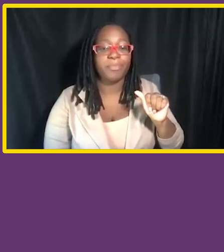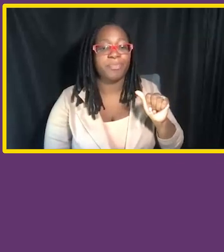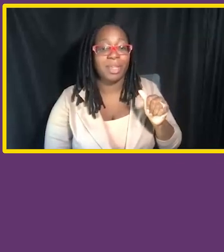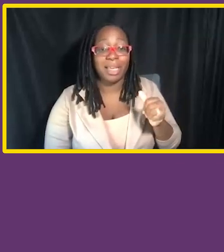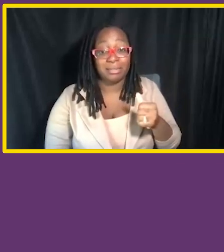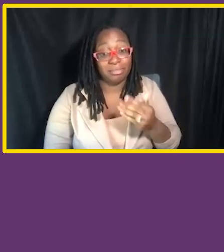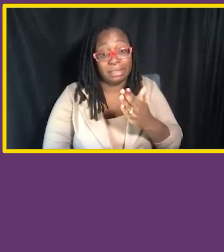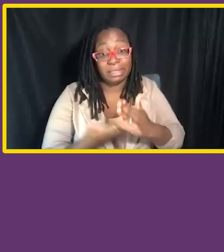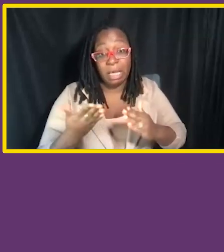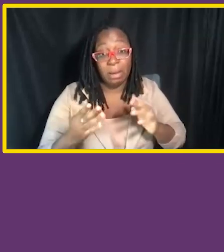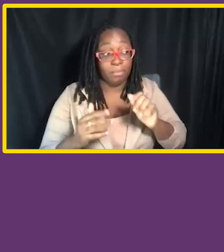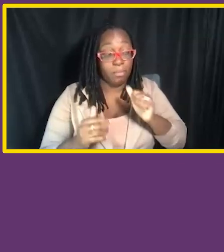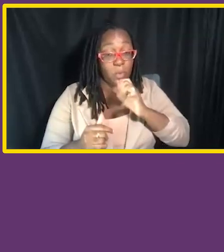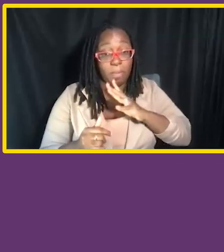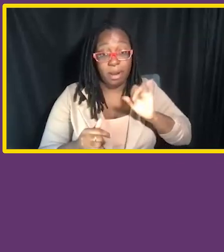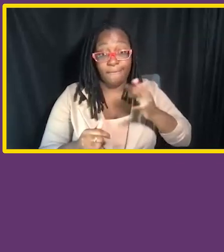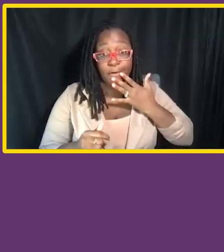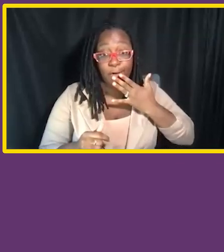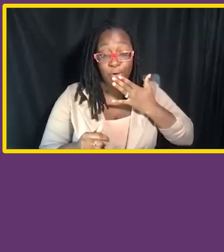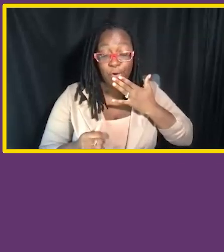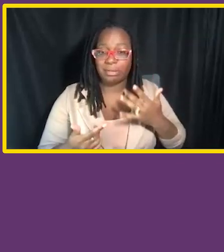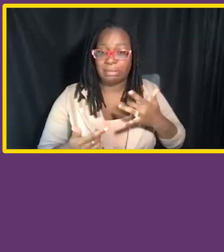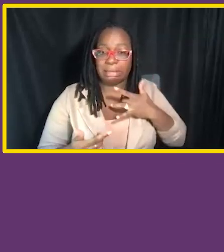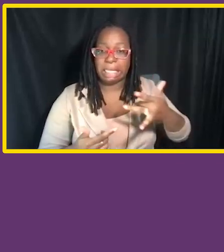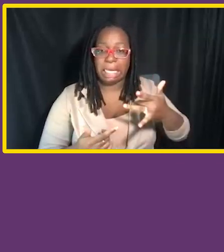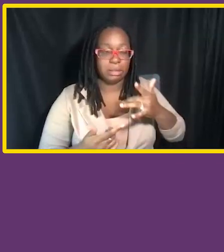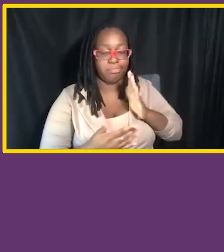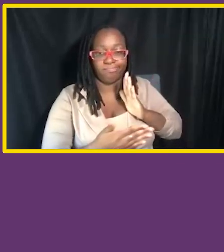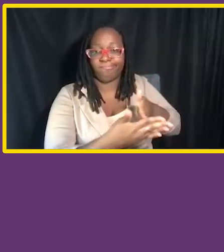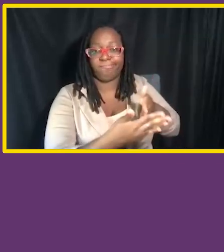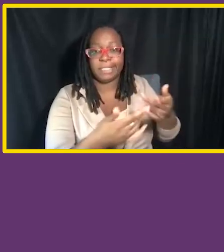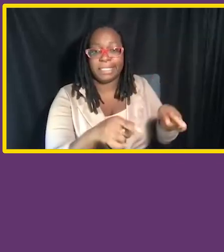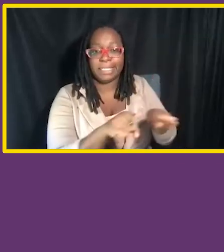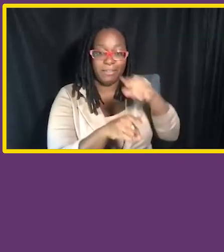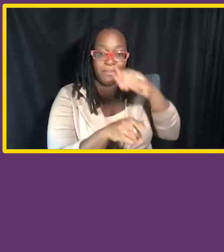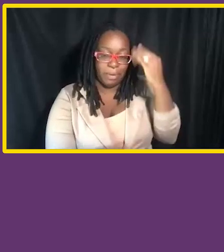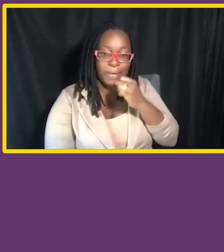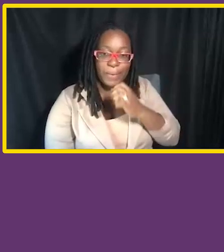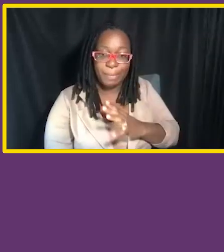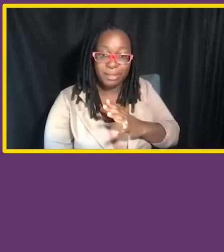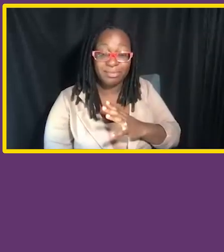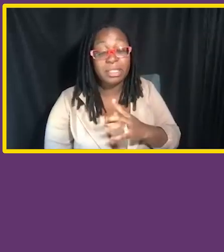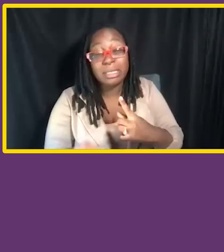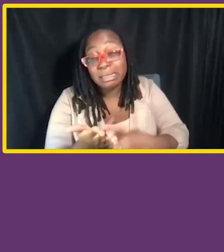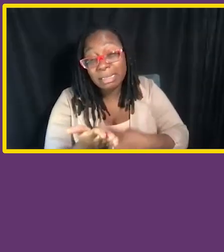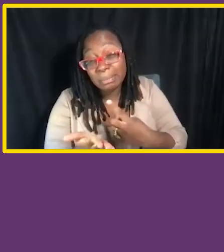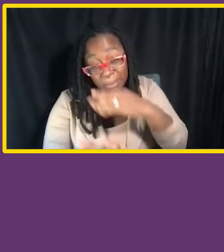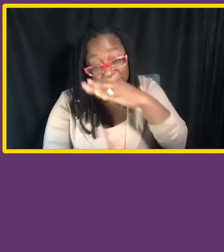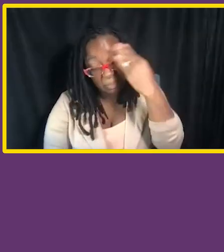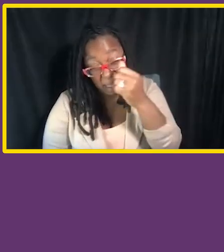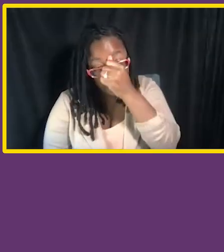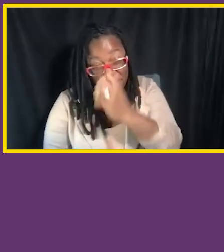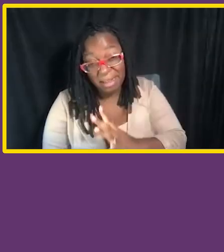women. Sometimes Black men engage in misogynoir towards Black women.